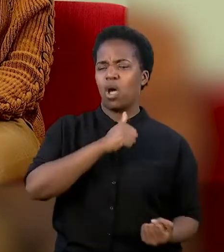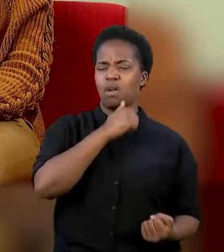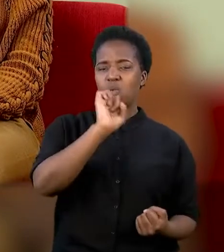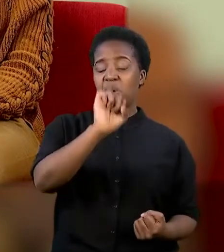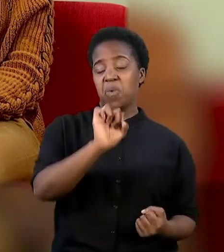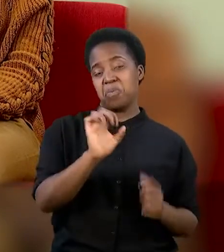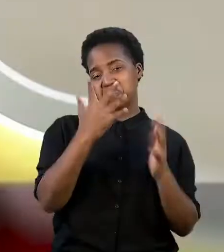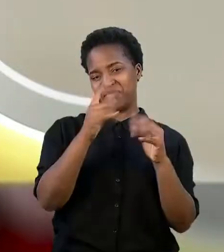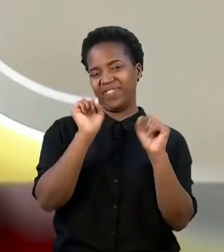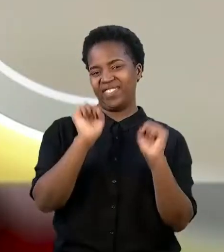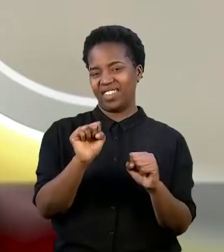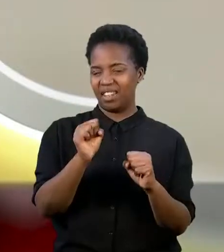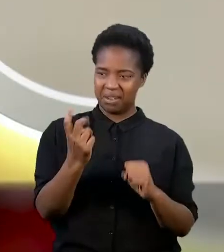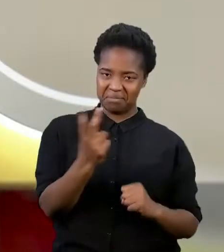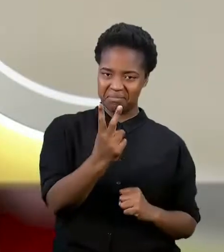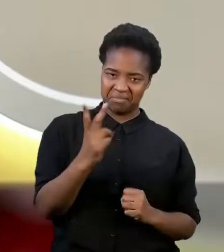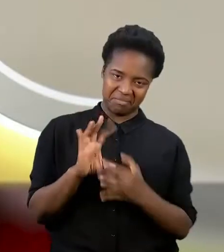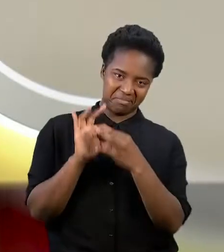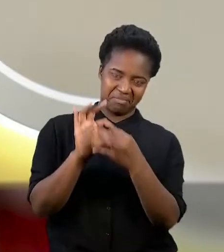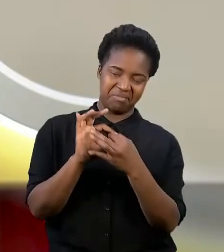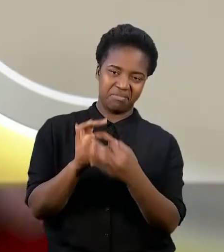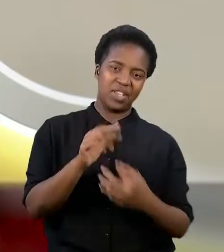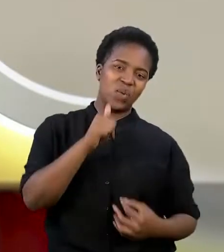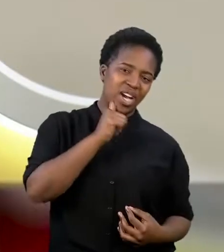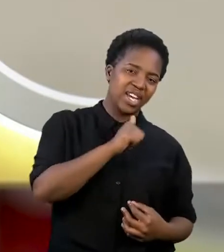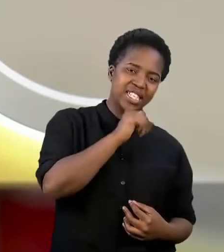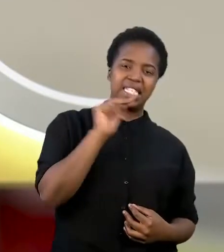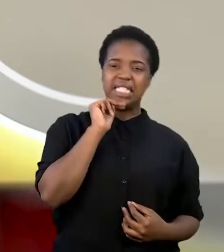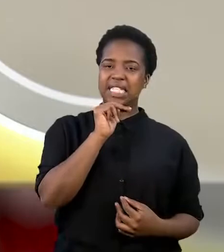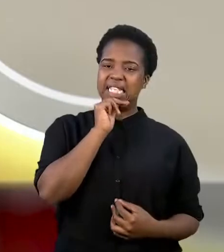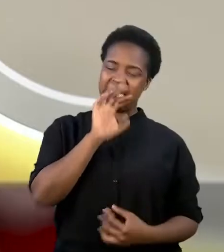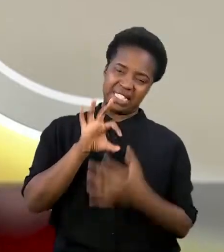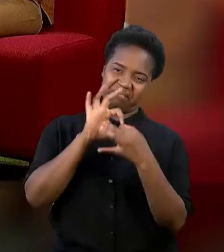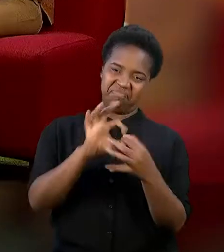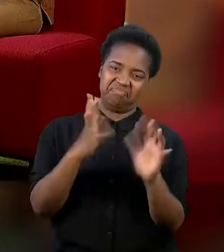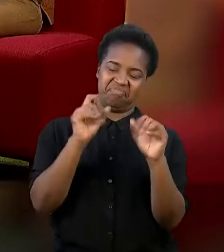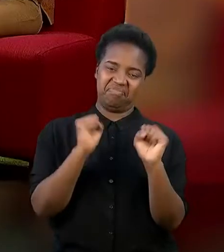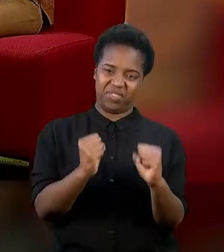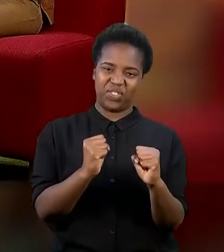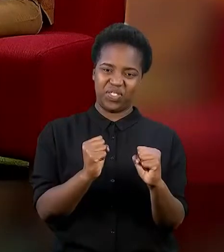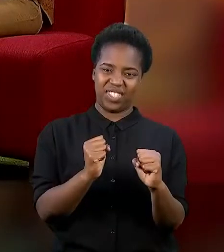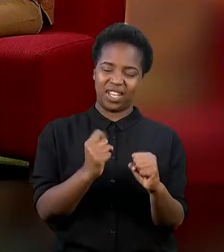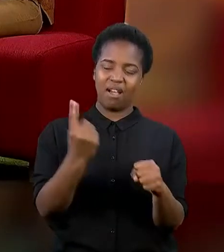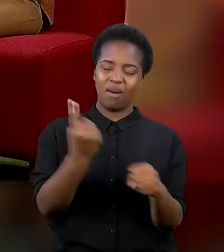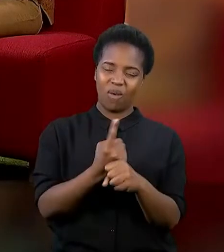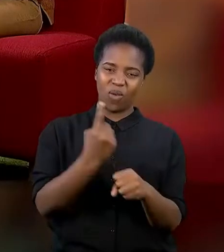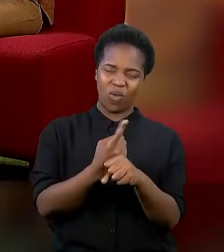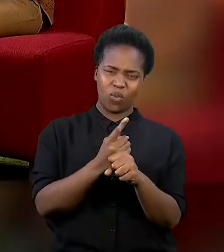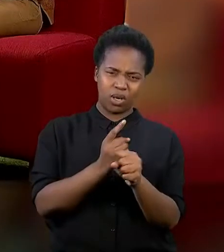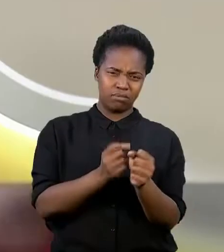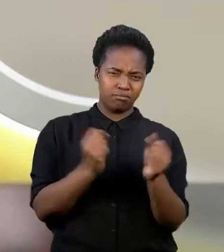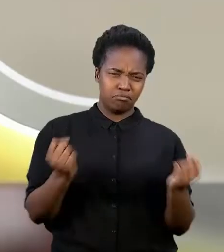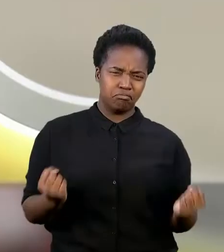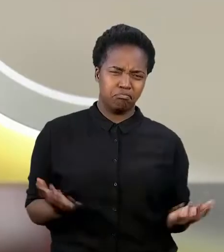doing. It's beautiful. It shows that she raised you. You know, the relationship between the two of you, the love that you have for each other is beautiful. And keep it, keep strong, and